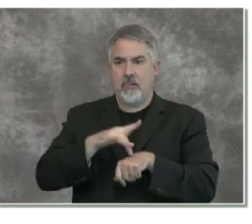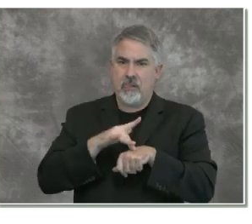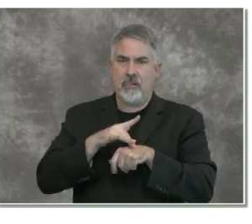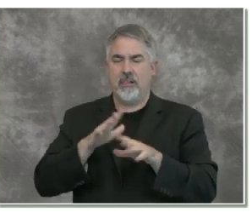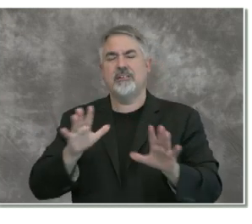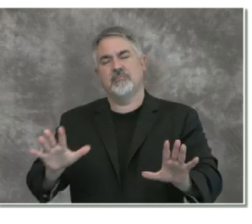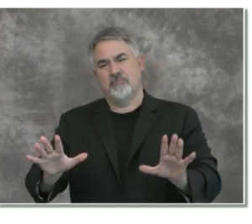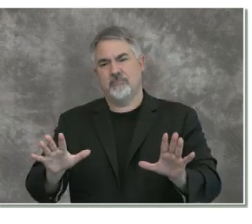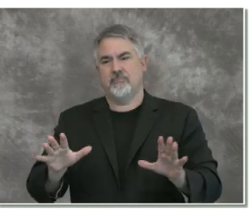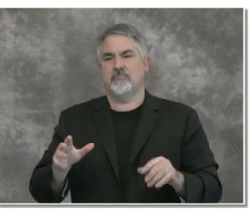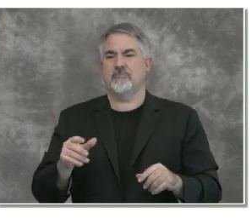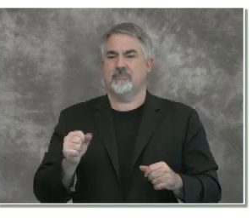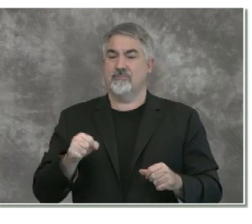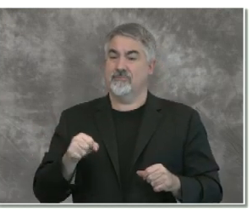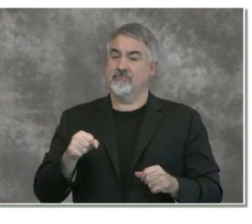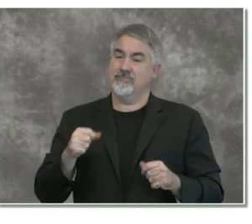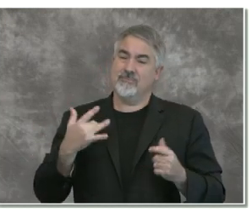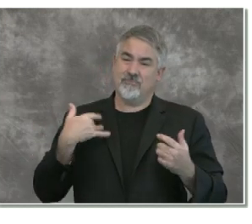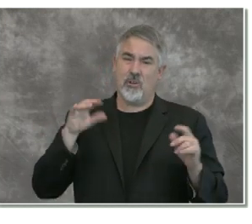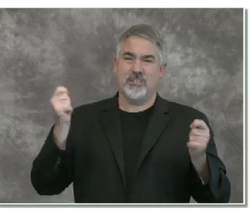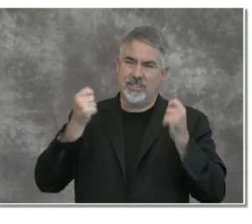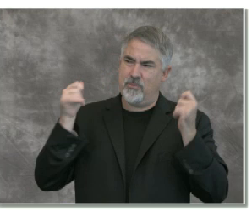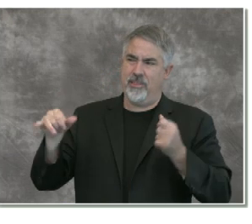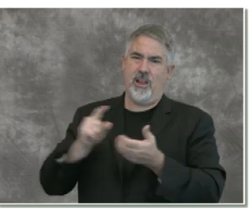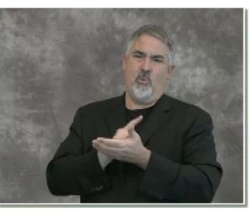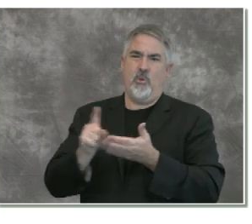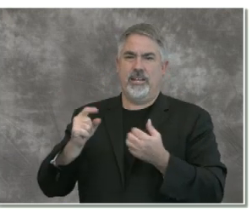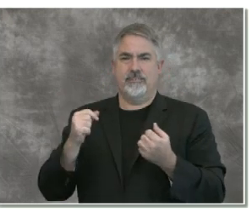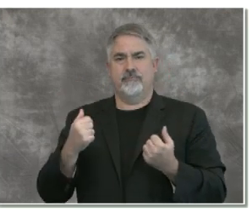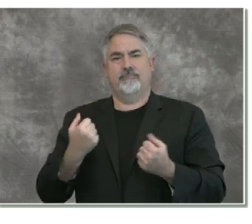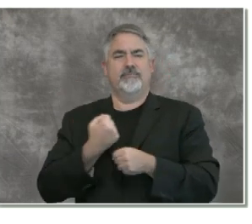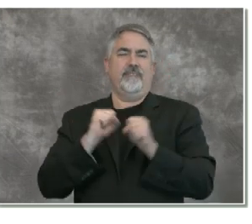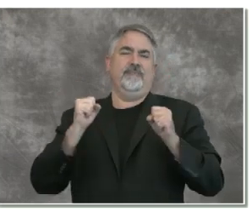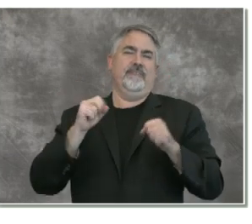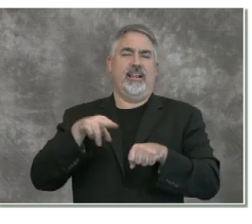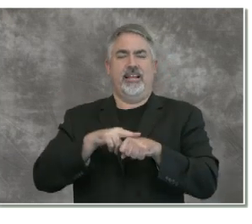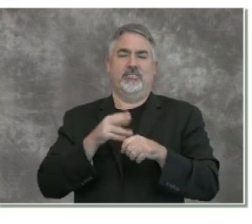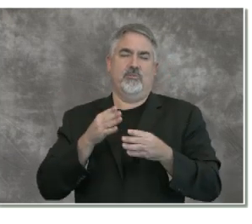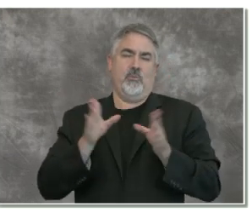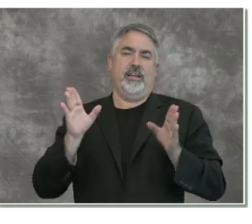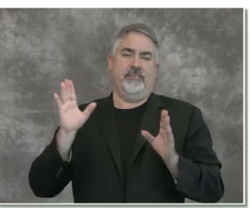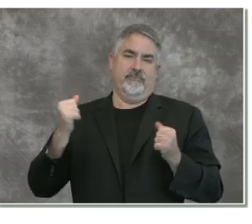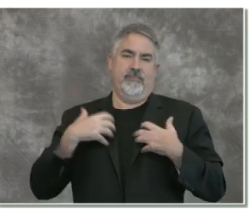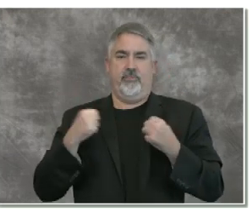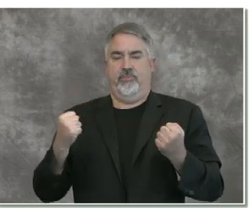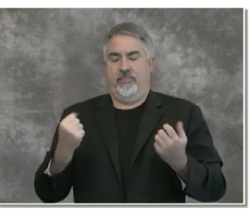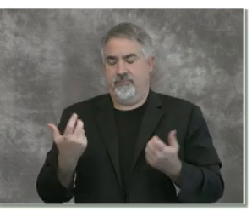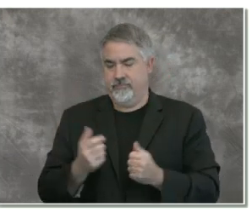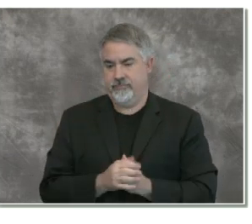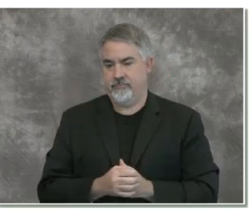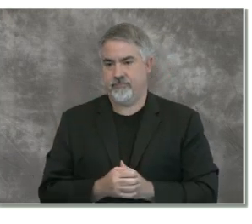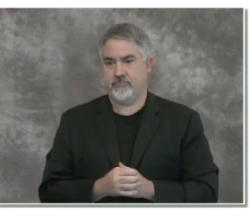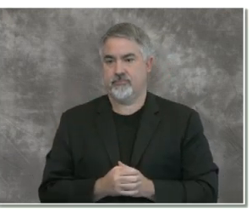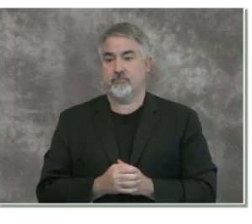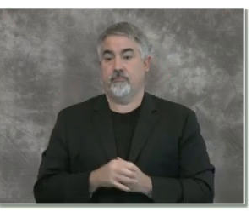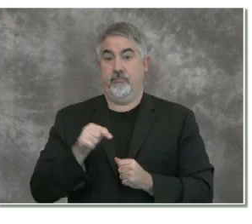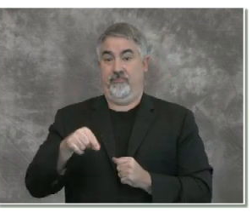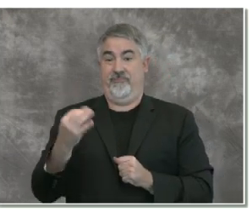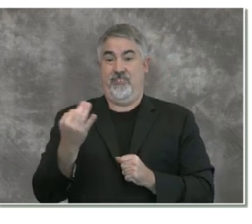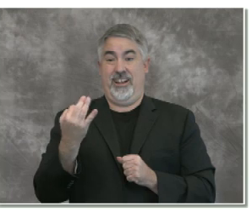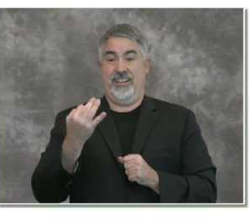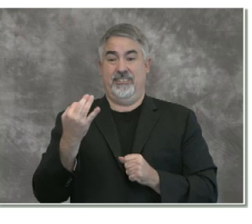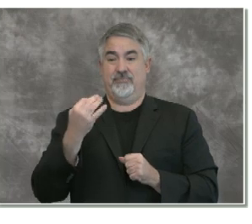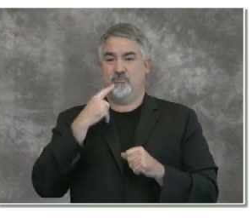Health Week while keeping our community safe. Beginning this Friday, we will start to announce one recipient